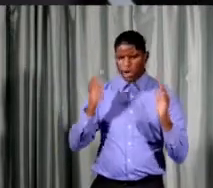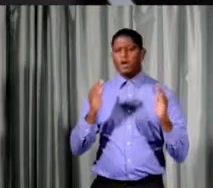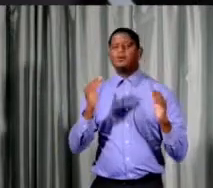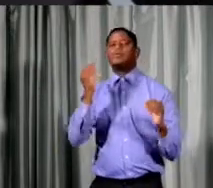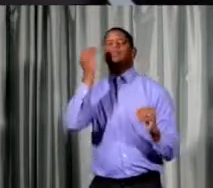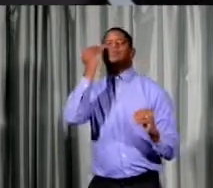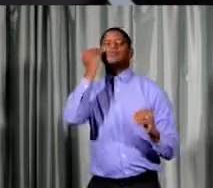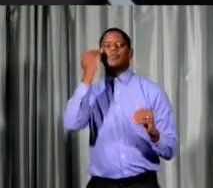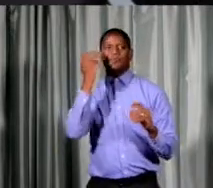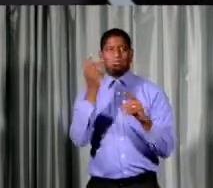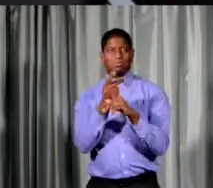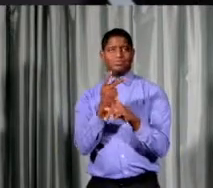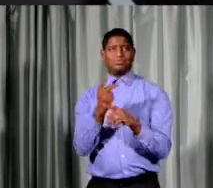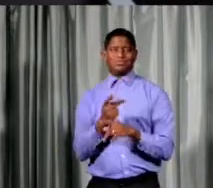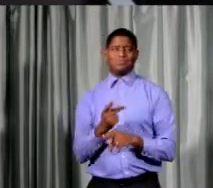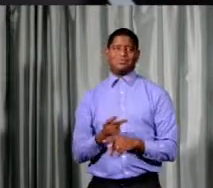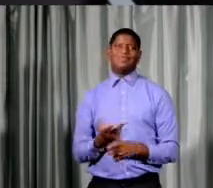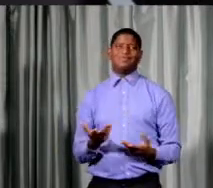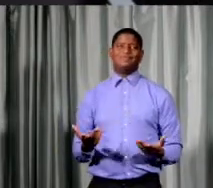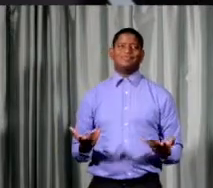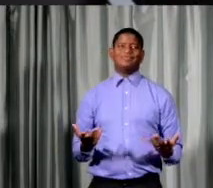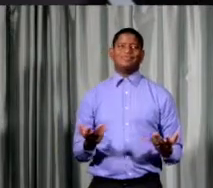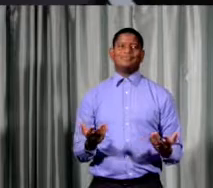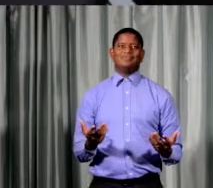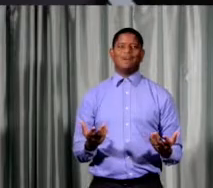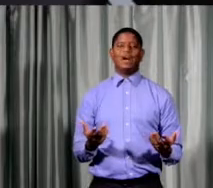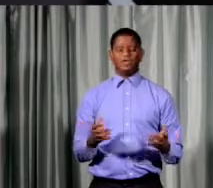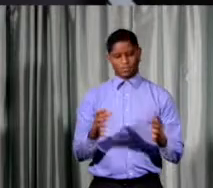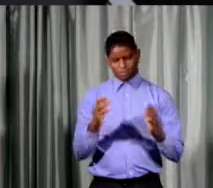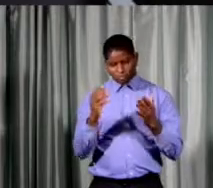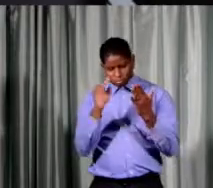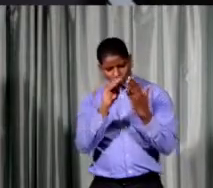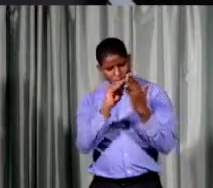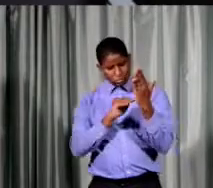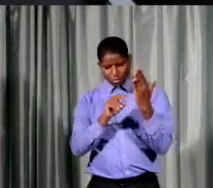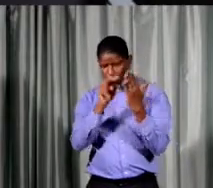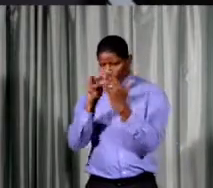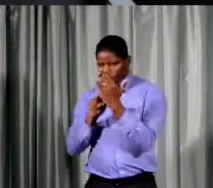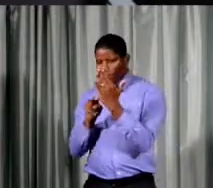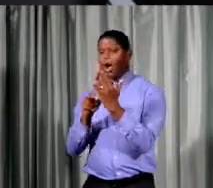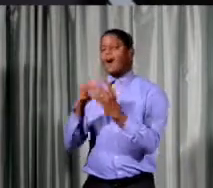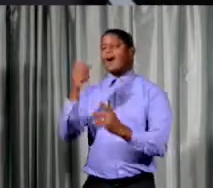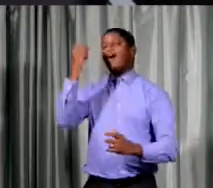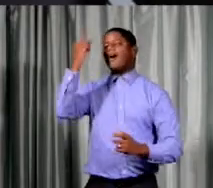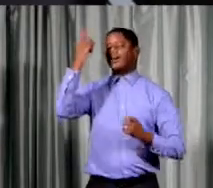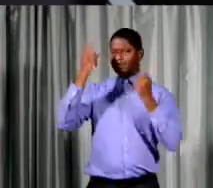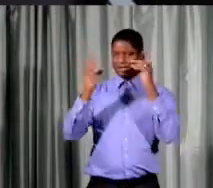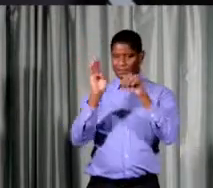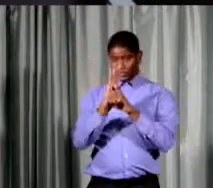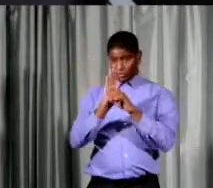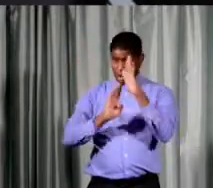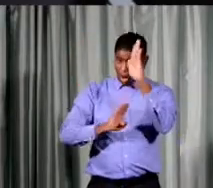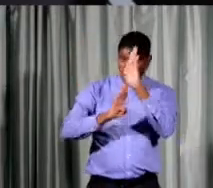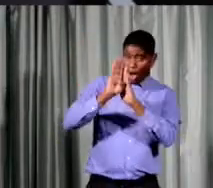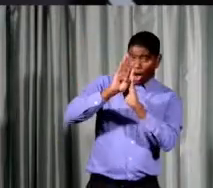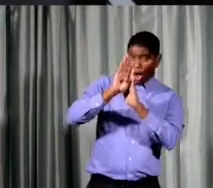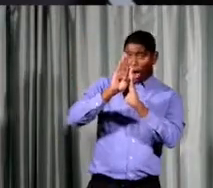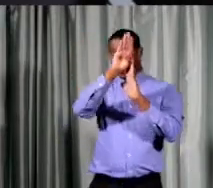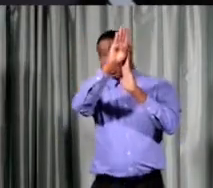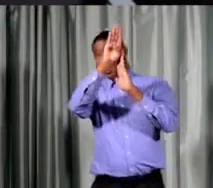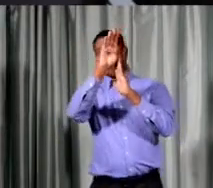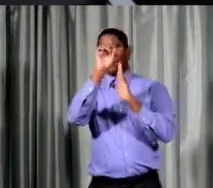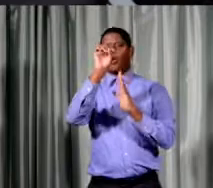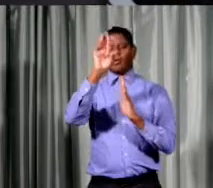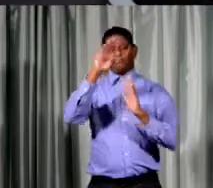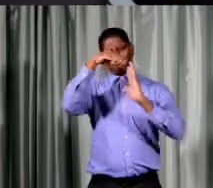or sit with somebody to explain when you run these metrics, what is this really saying about the business? Are we growing? Are we